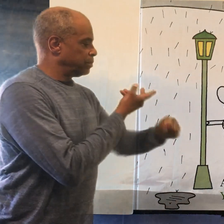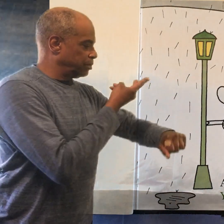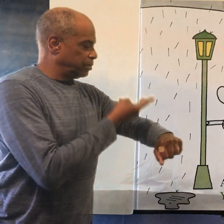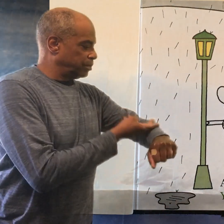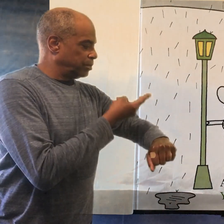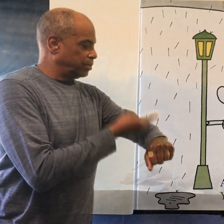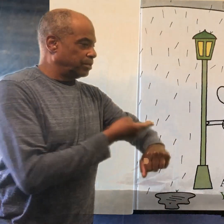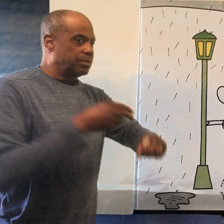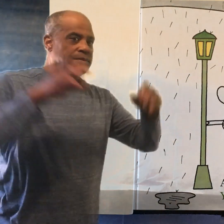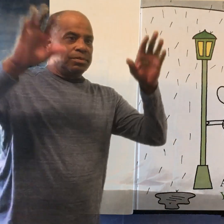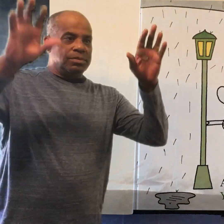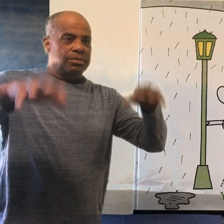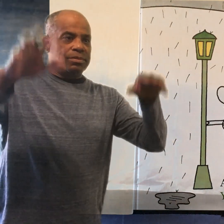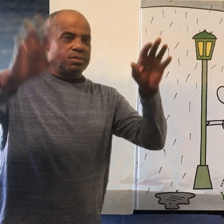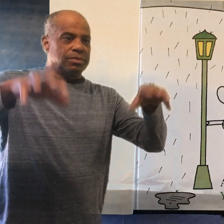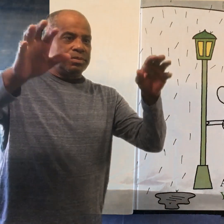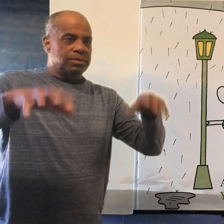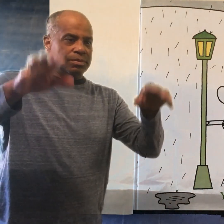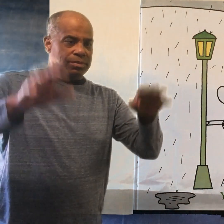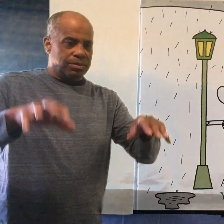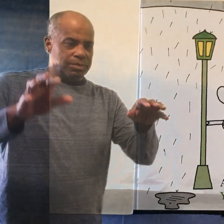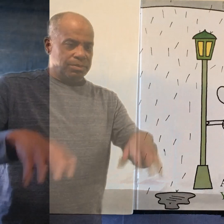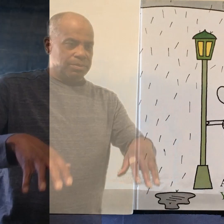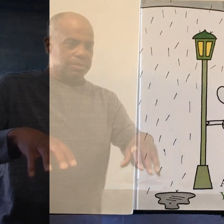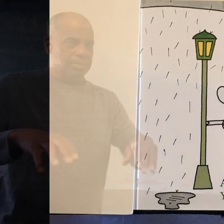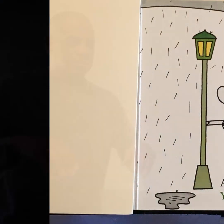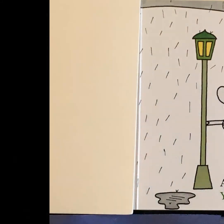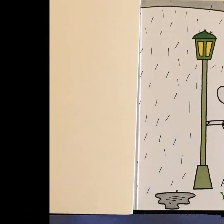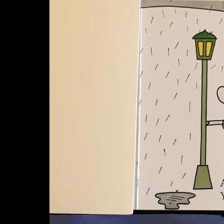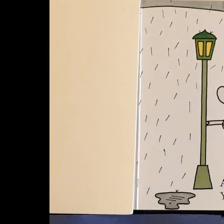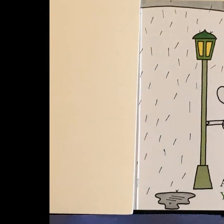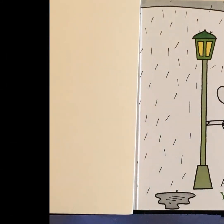And here is the Rain Sheep. And